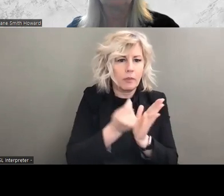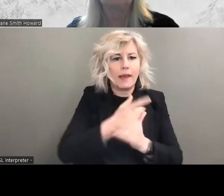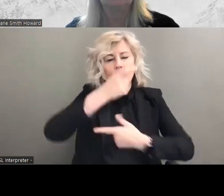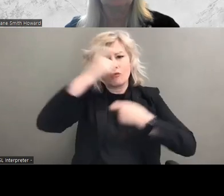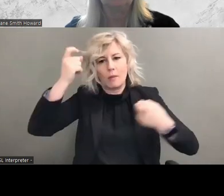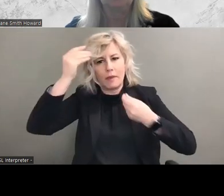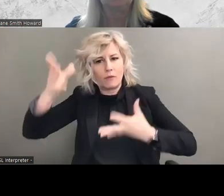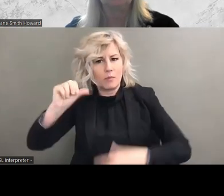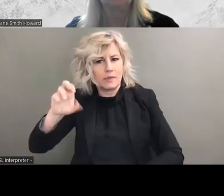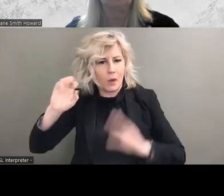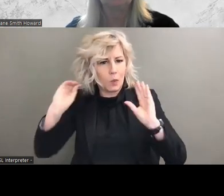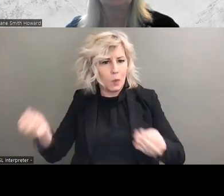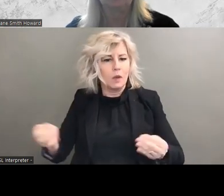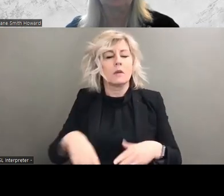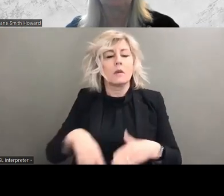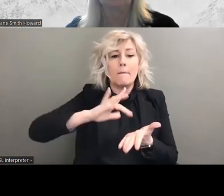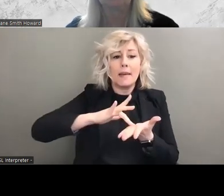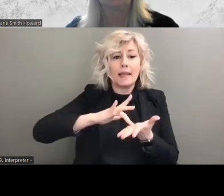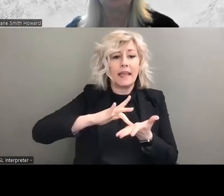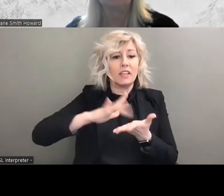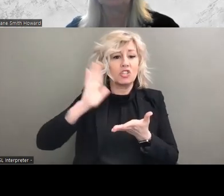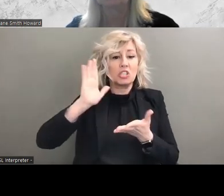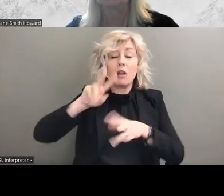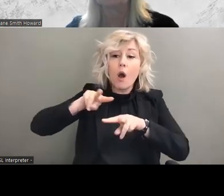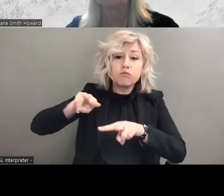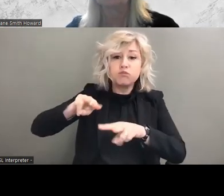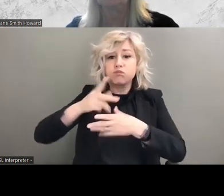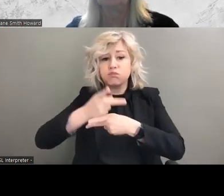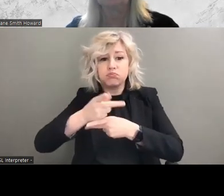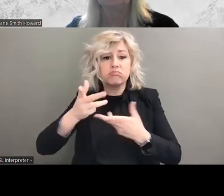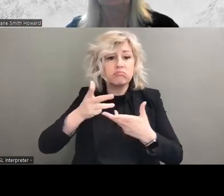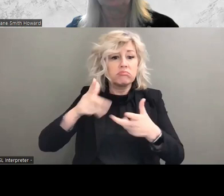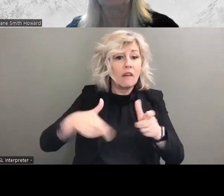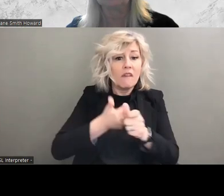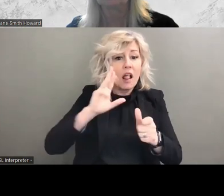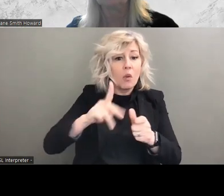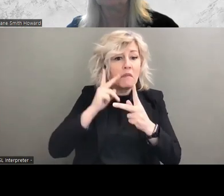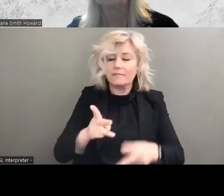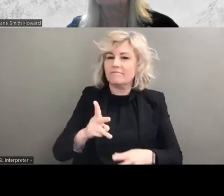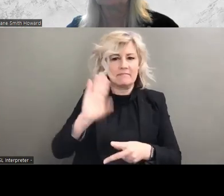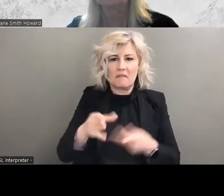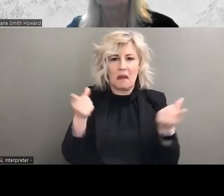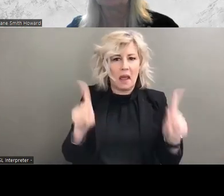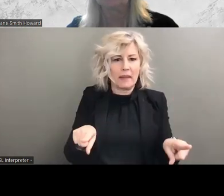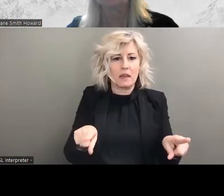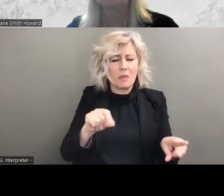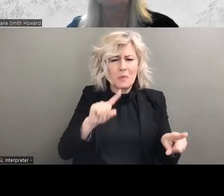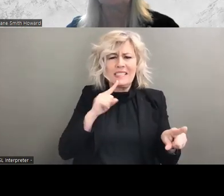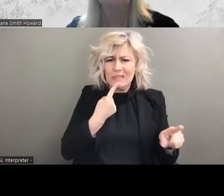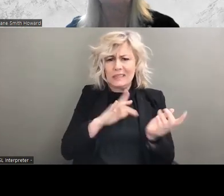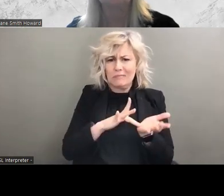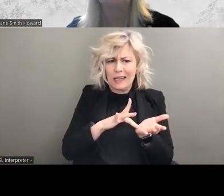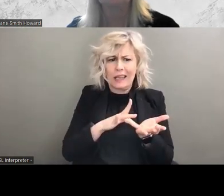care. Medication oversight and regular follow-up visits often did not occur, and these are very serious